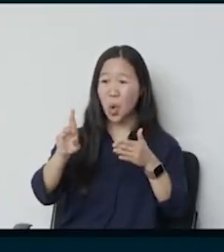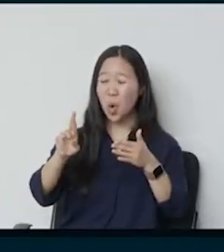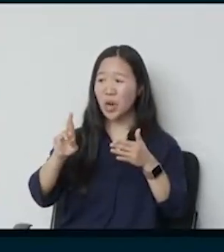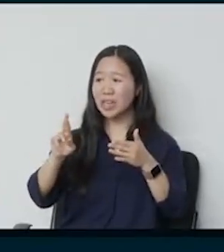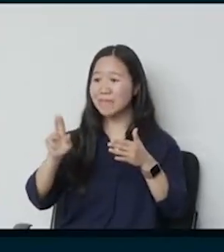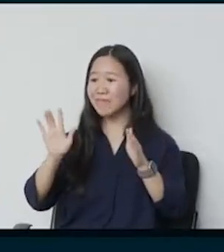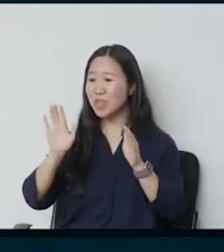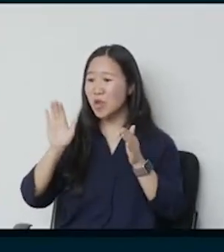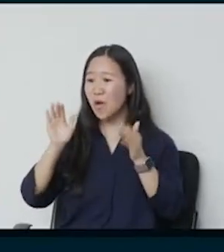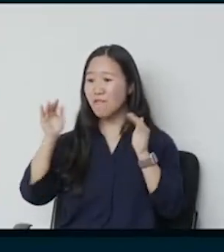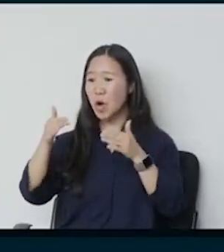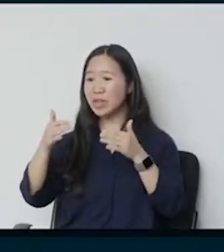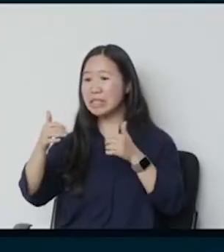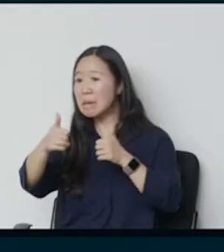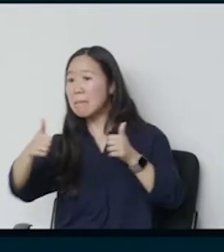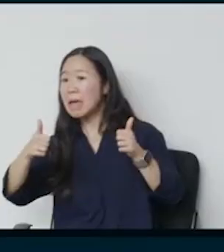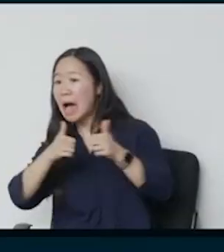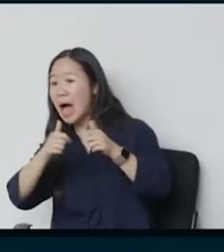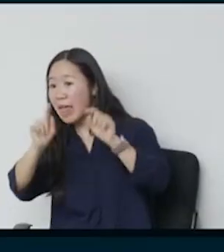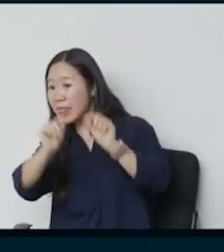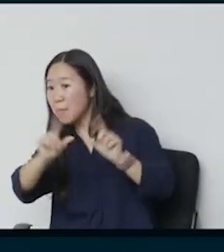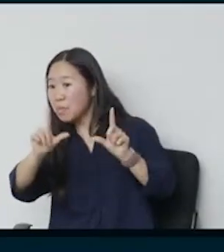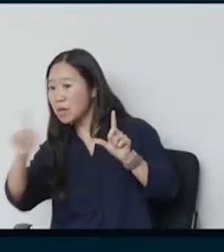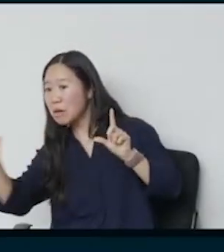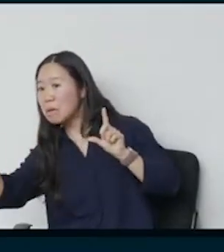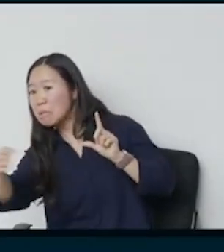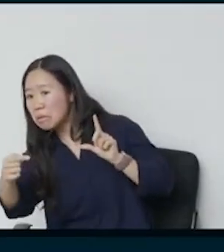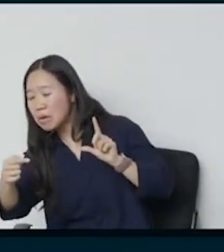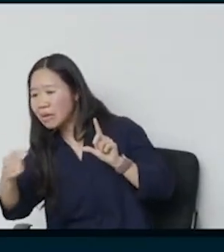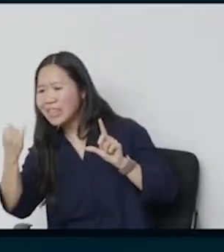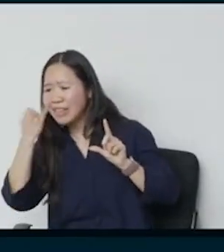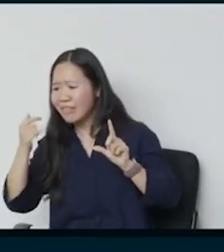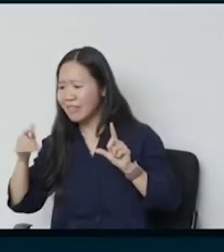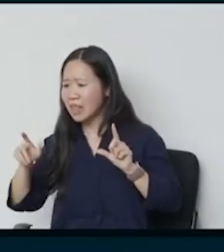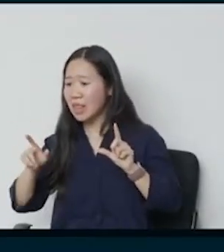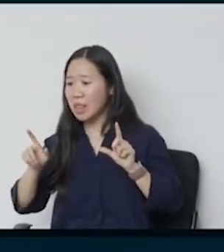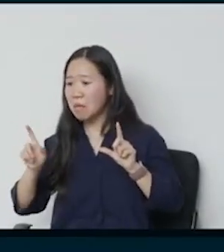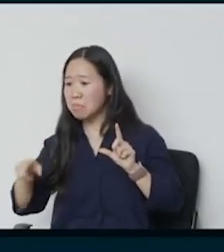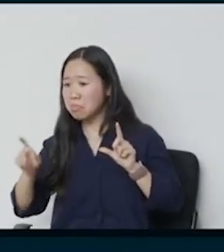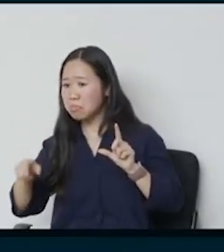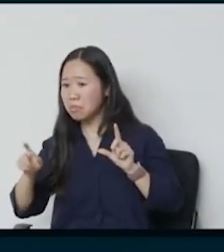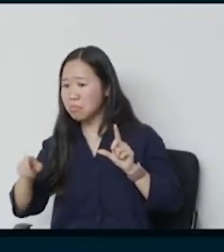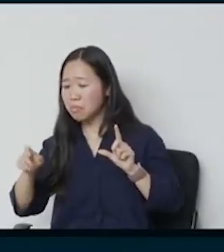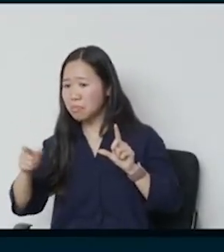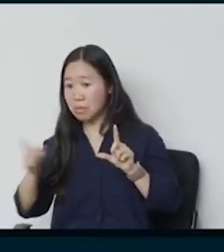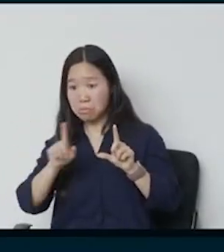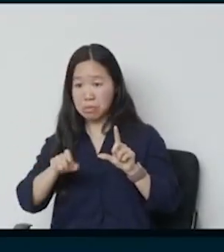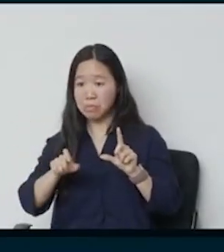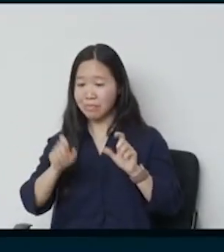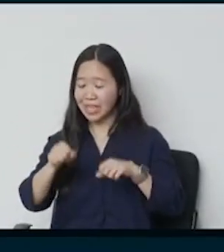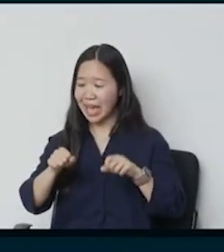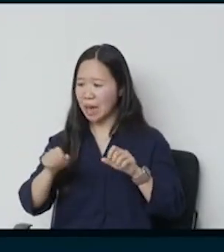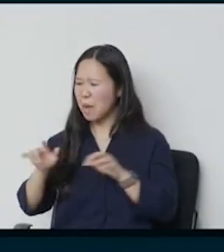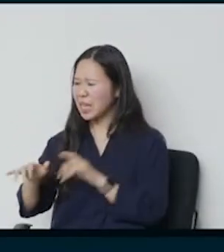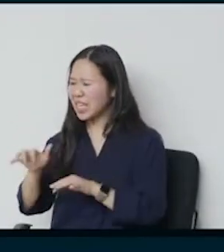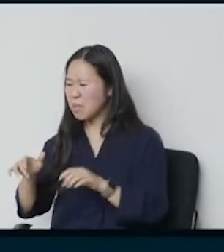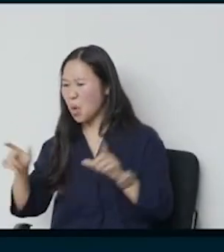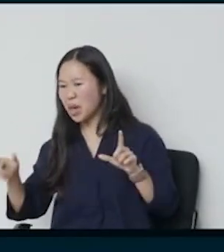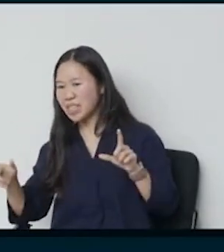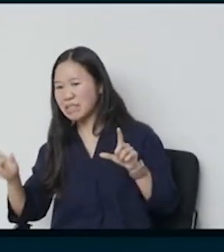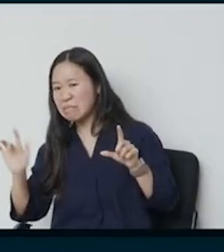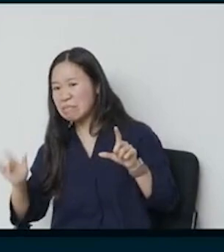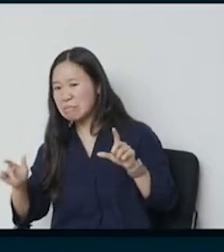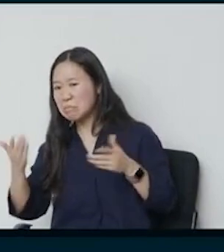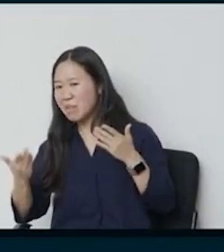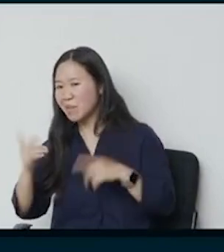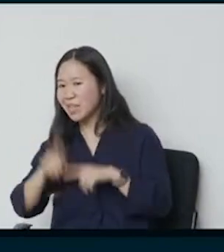page? If a mouse user can't get to that background of the page while the dialogue is up, a keyboard user shouldn't be able to either. So these are just